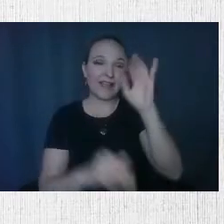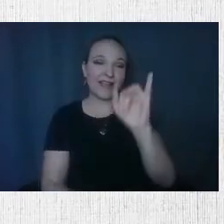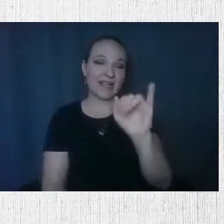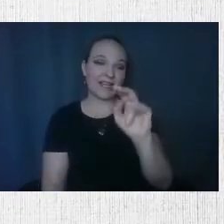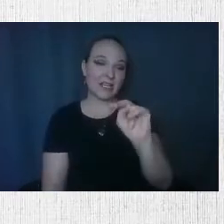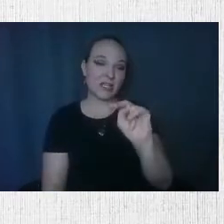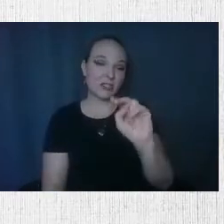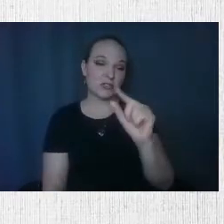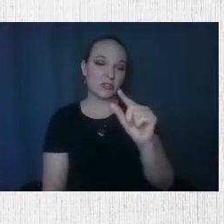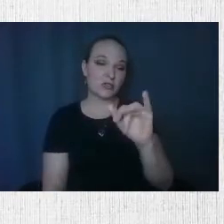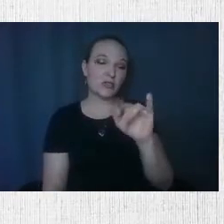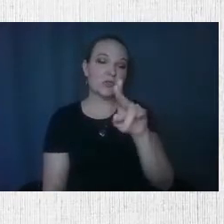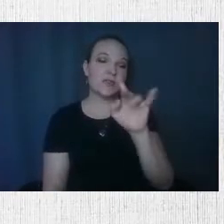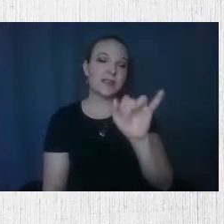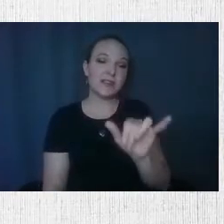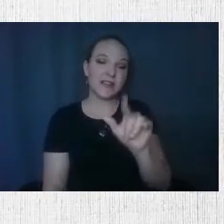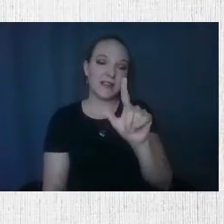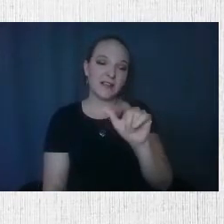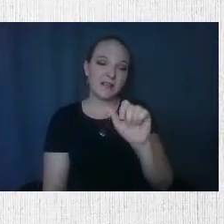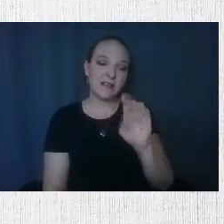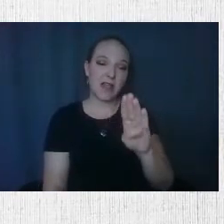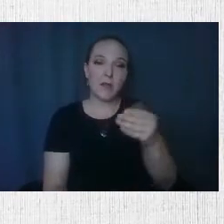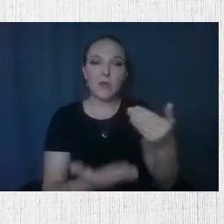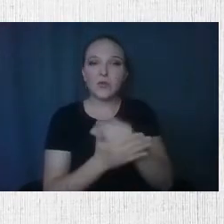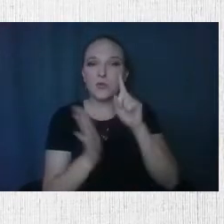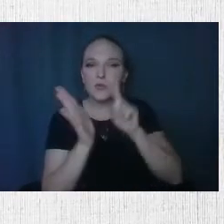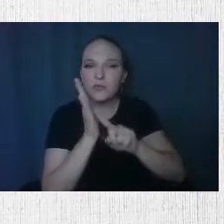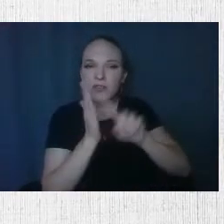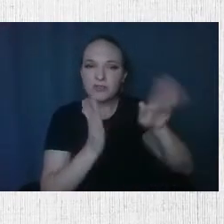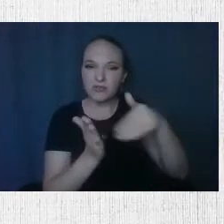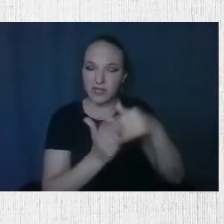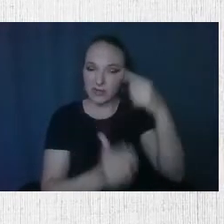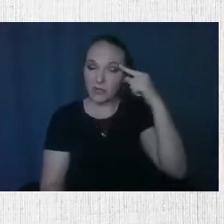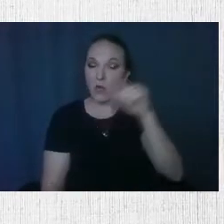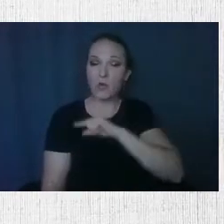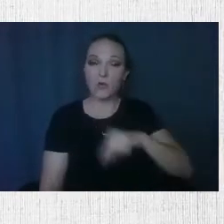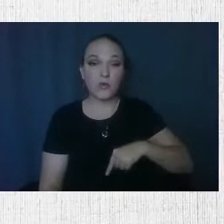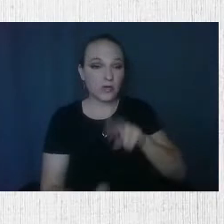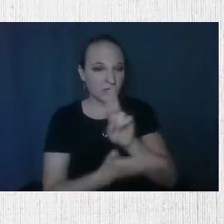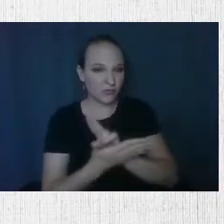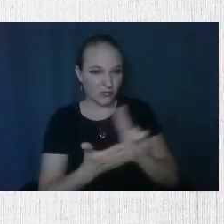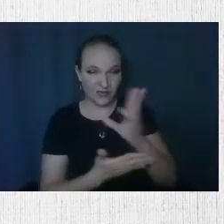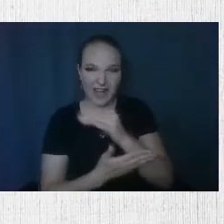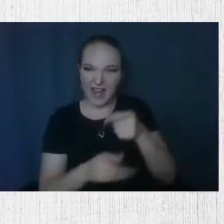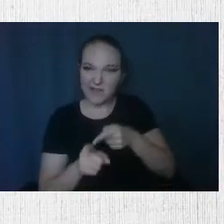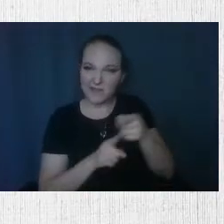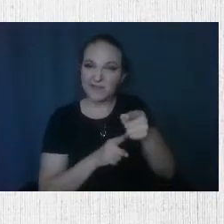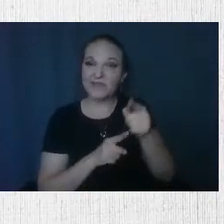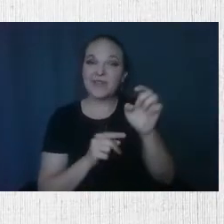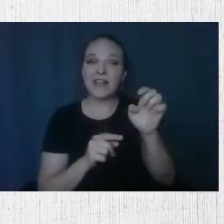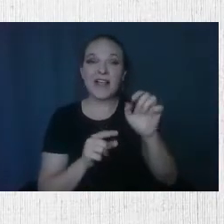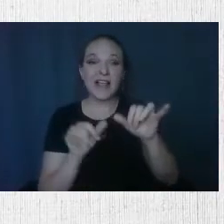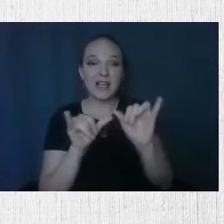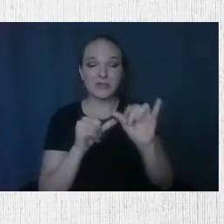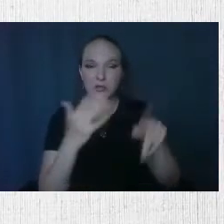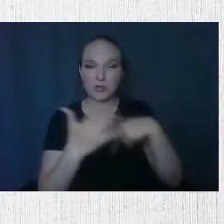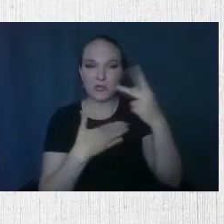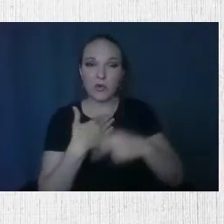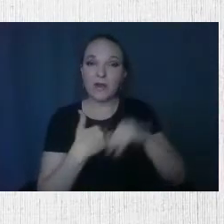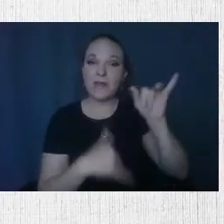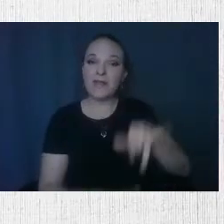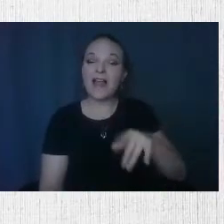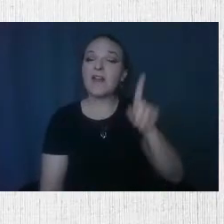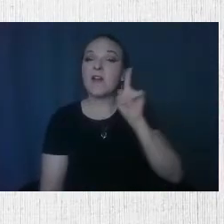research center of Queen's University and Queen's Engineering, and it's where AI happens. It's